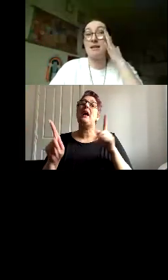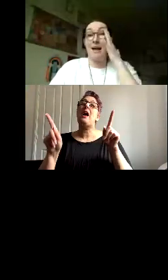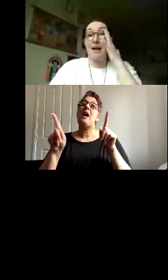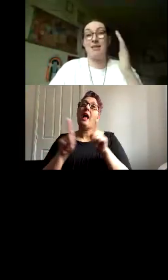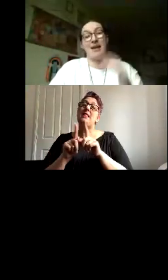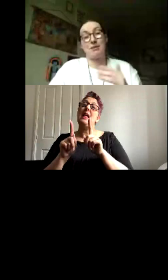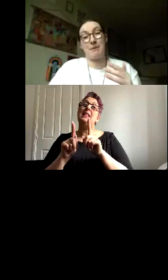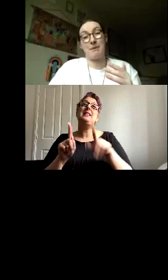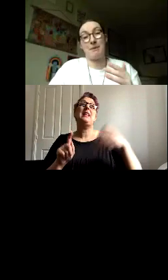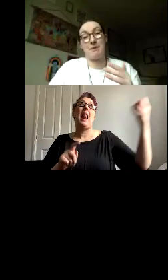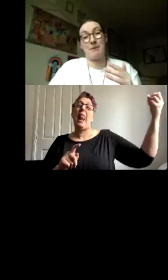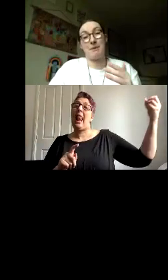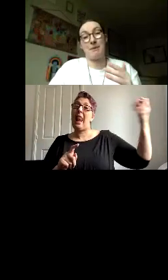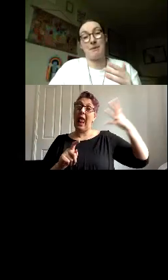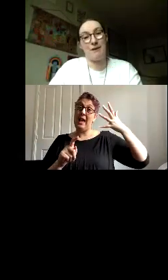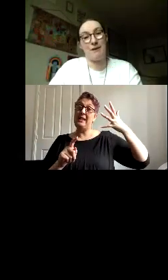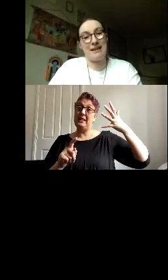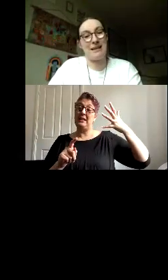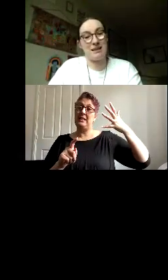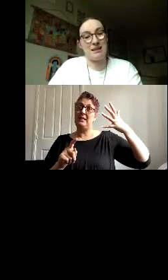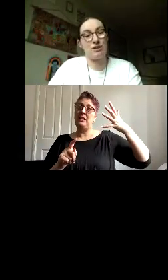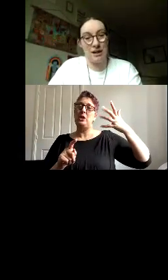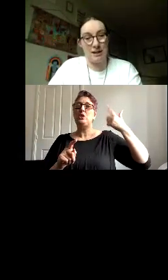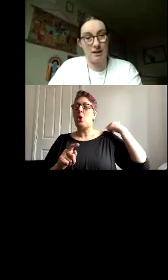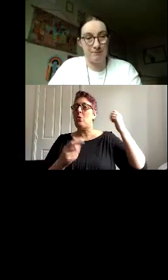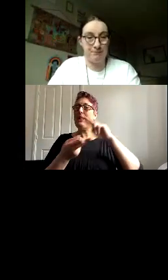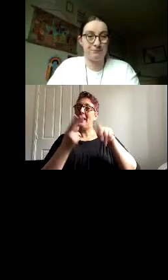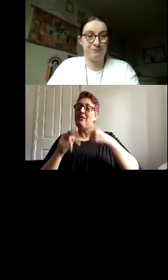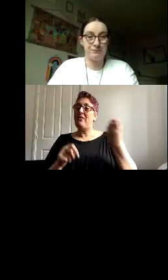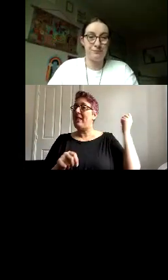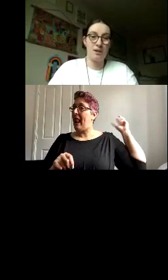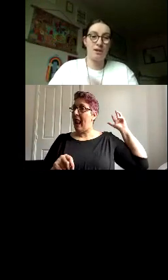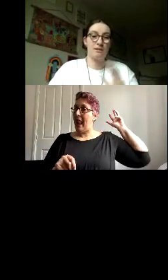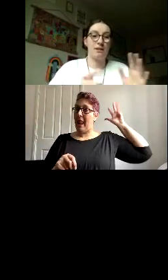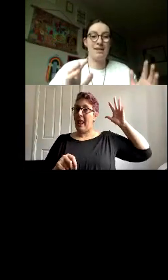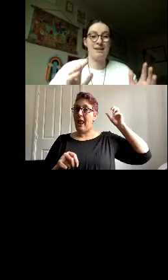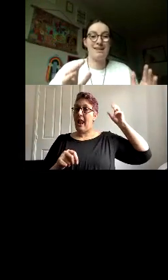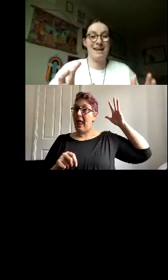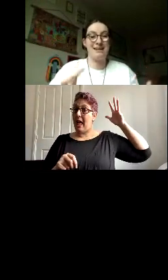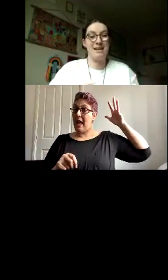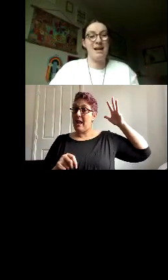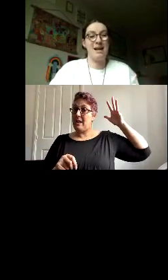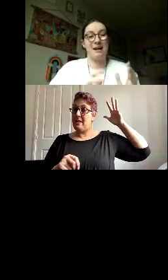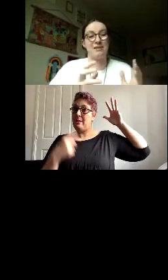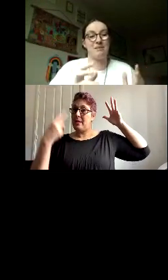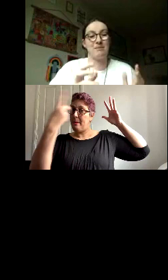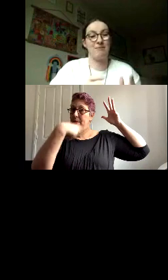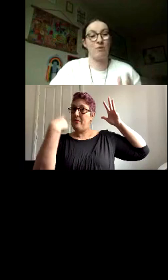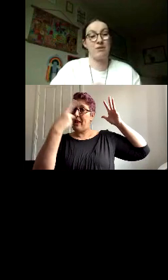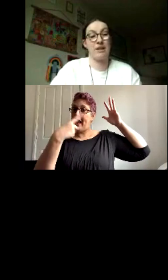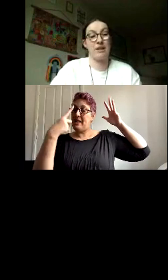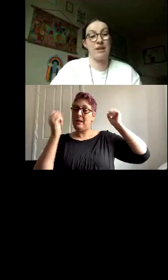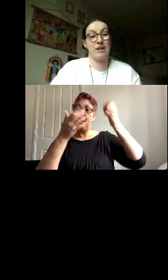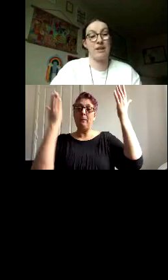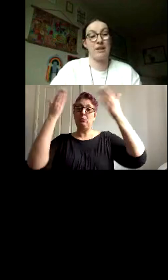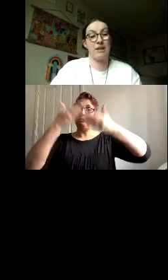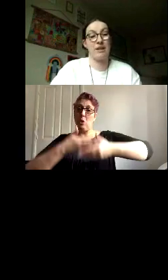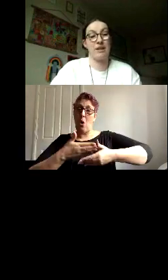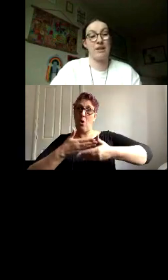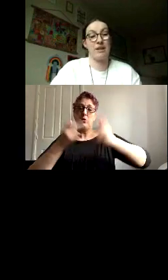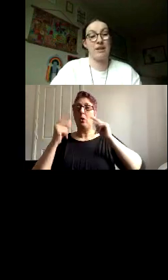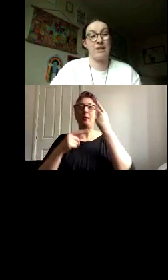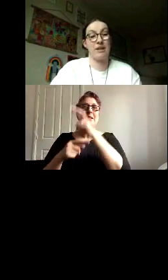us, that's because that can cast our face into shadow. So thinking then about some general things